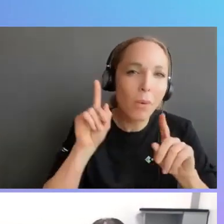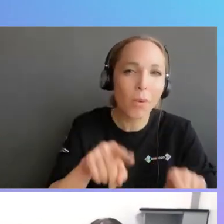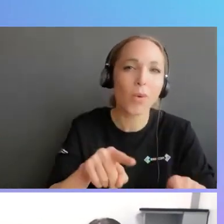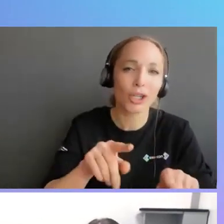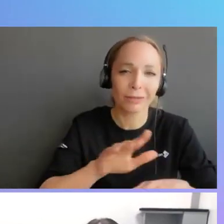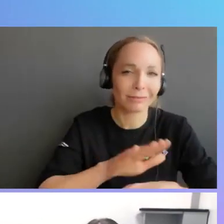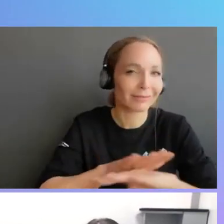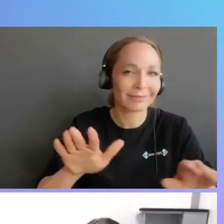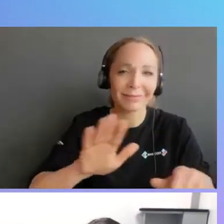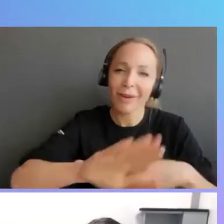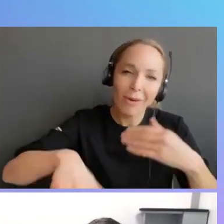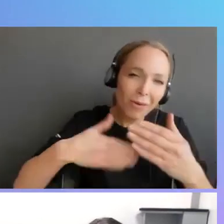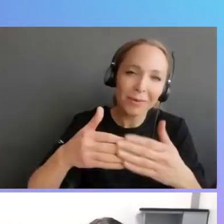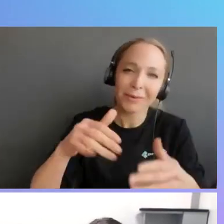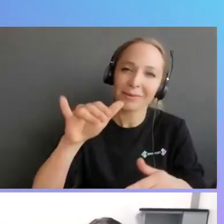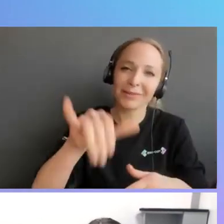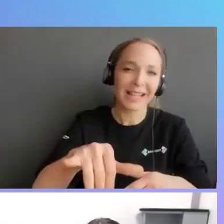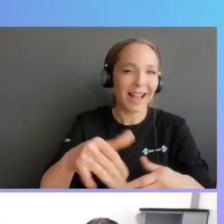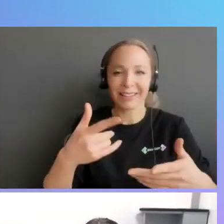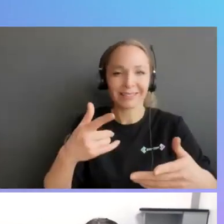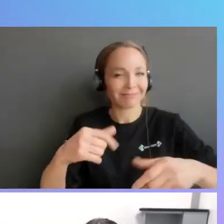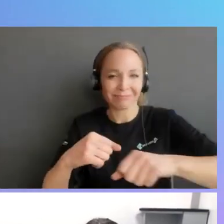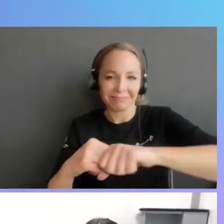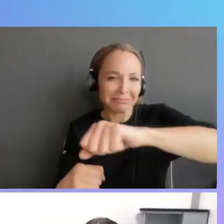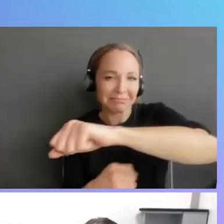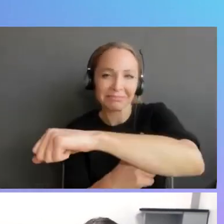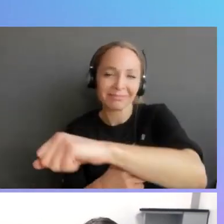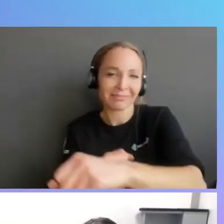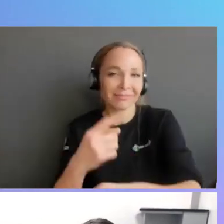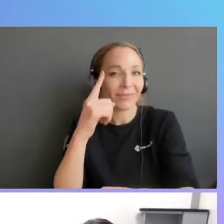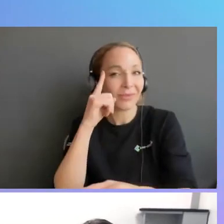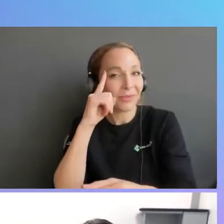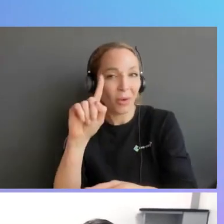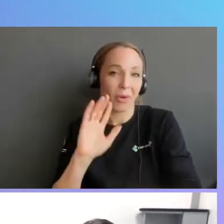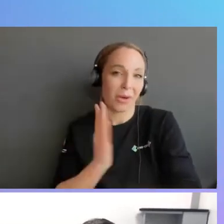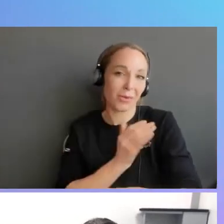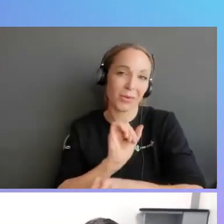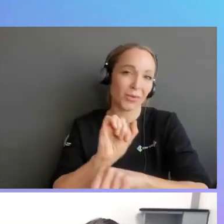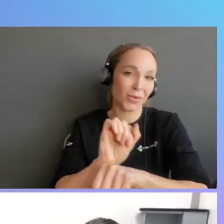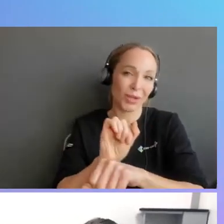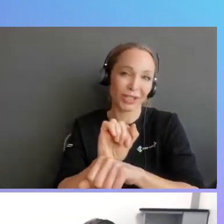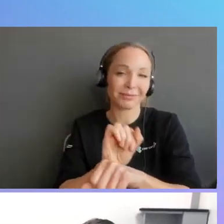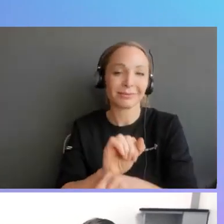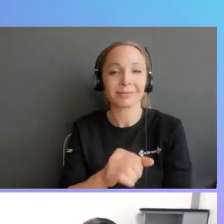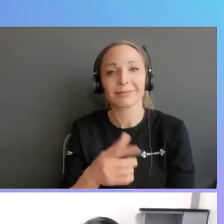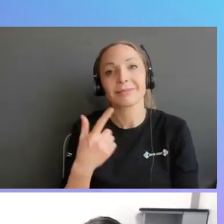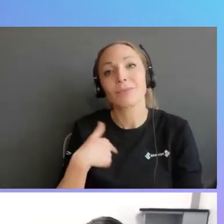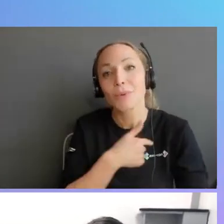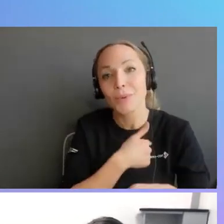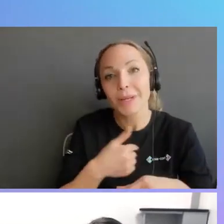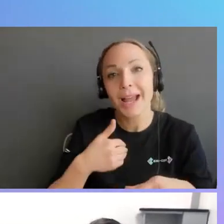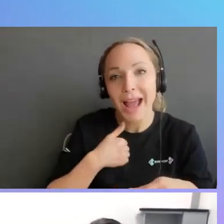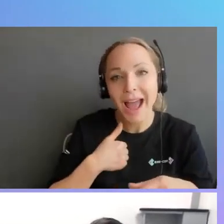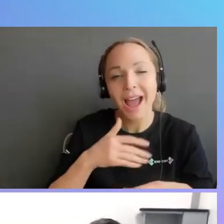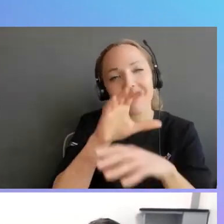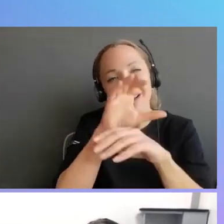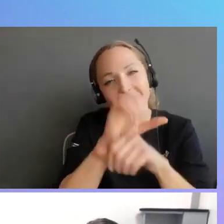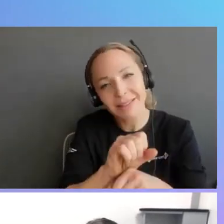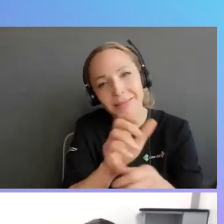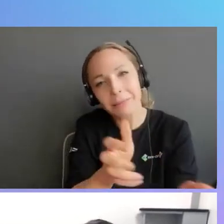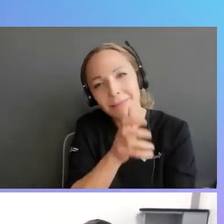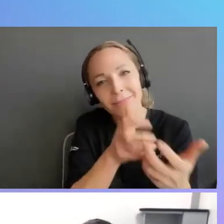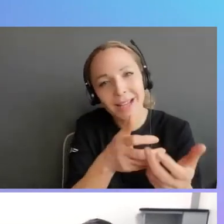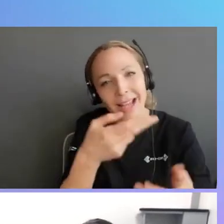So just bare bones, what we have with HTML, and then a lot of what we have like React and Angular, that can be